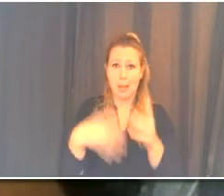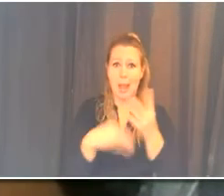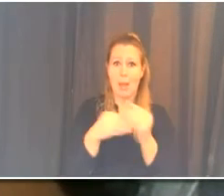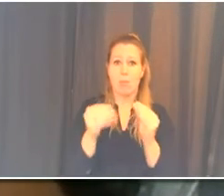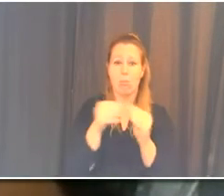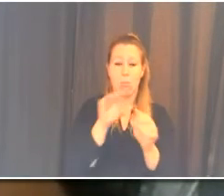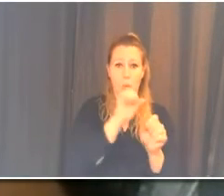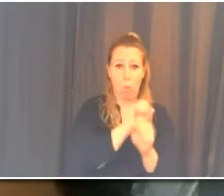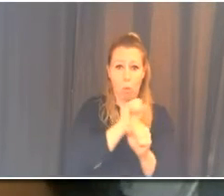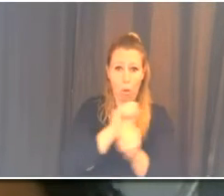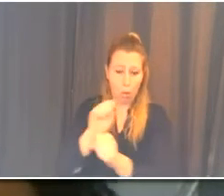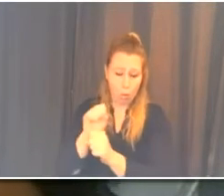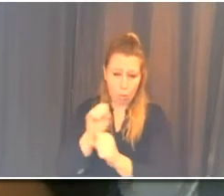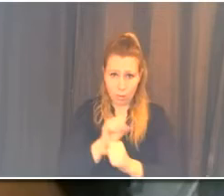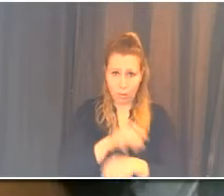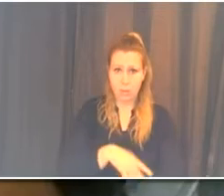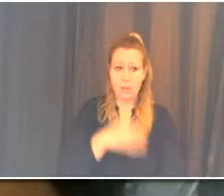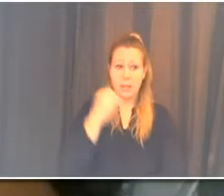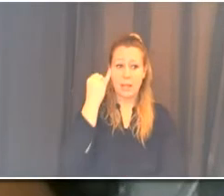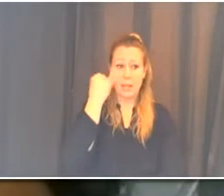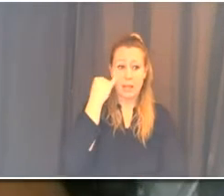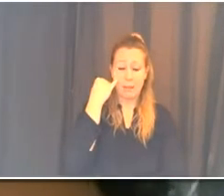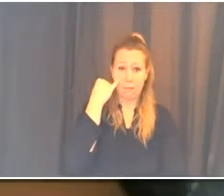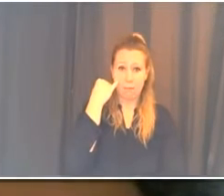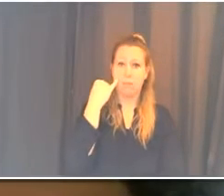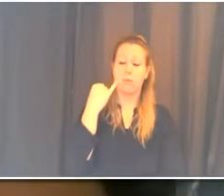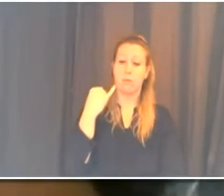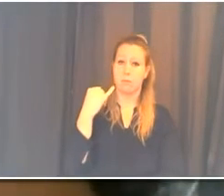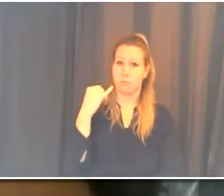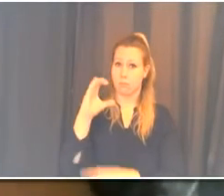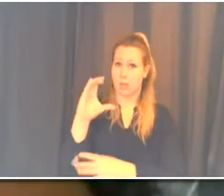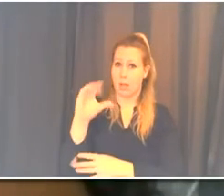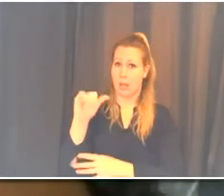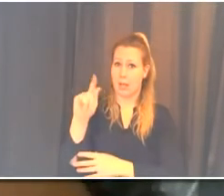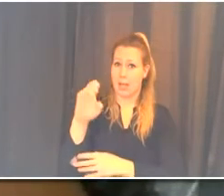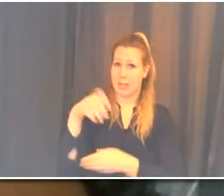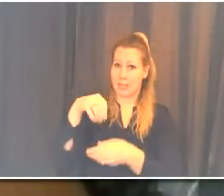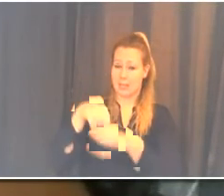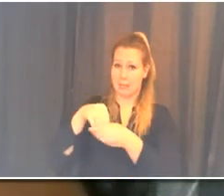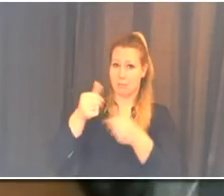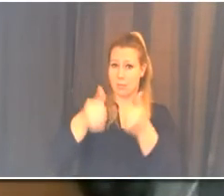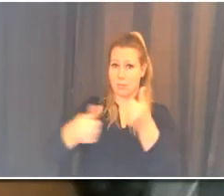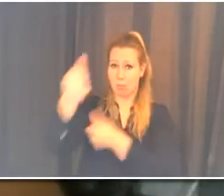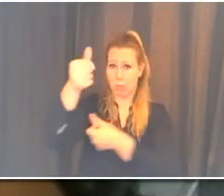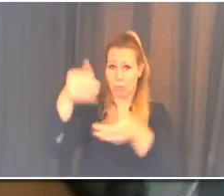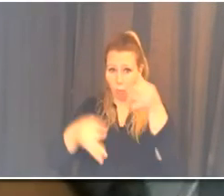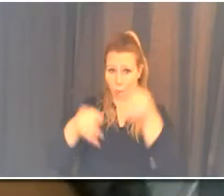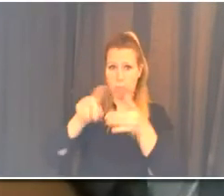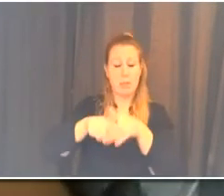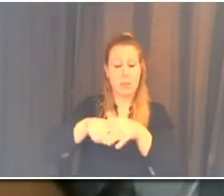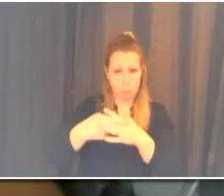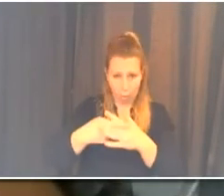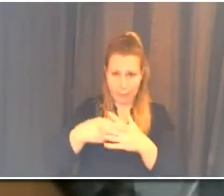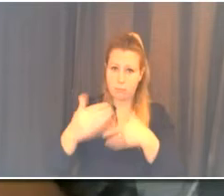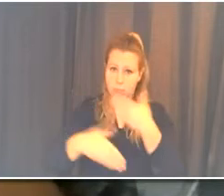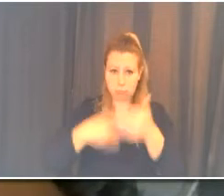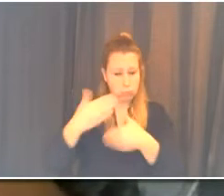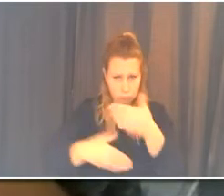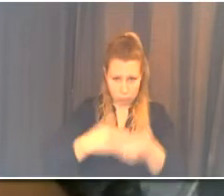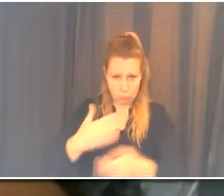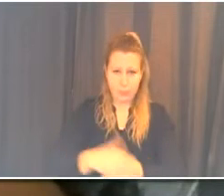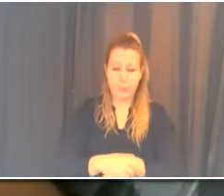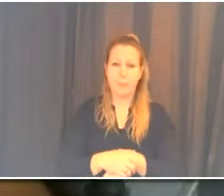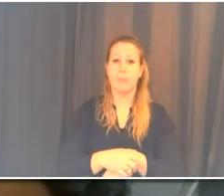now there you know they're trying to get more and more Court staff and and jurists able to participate and be